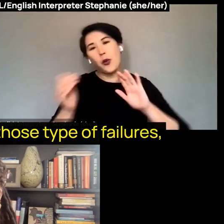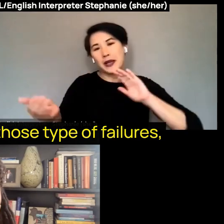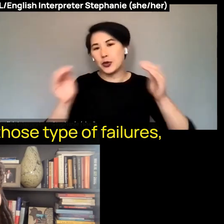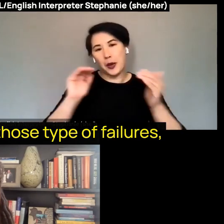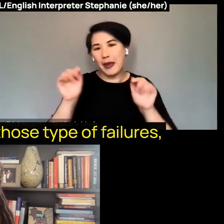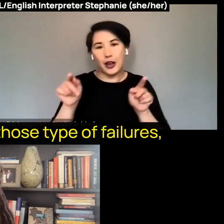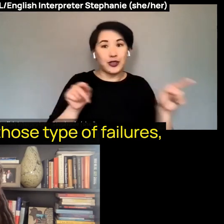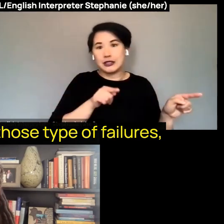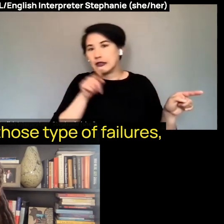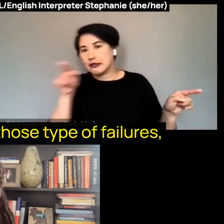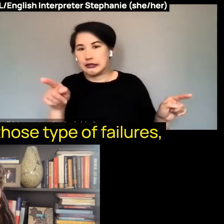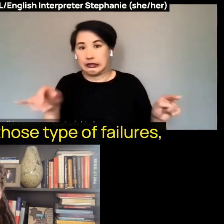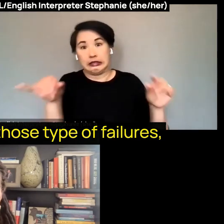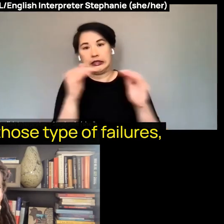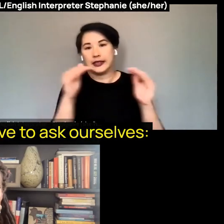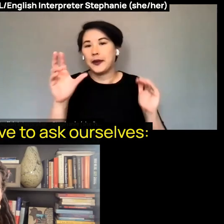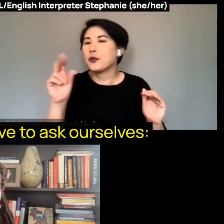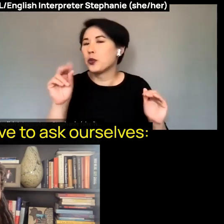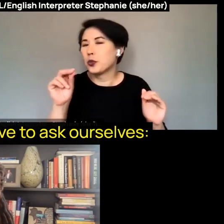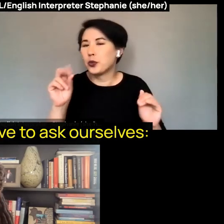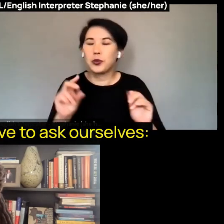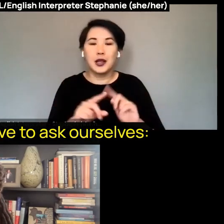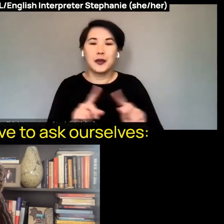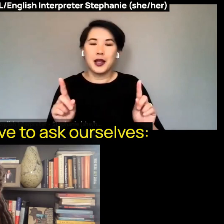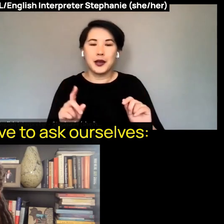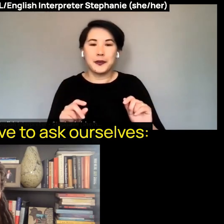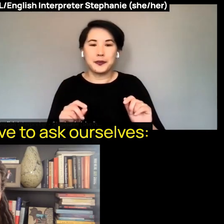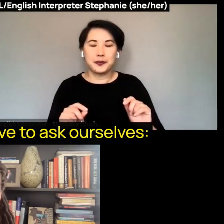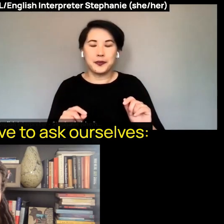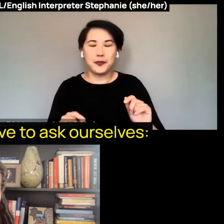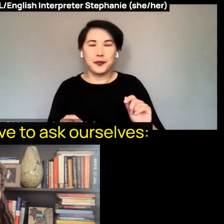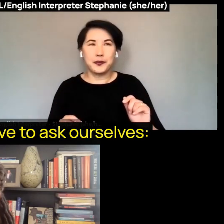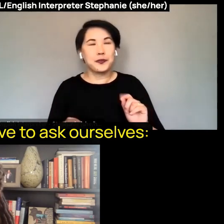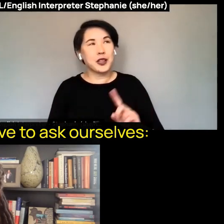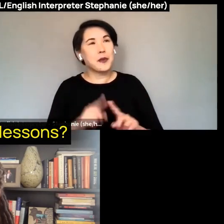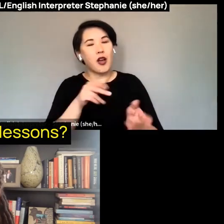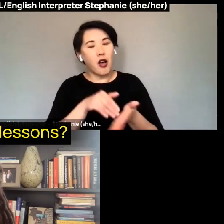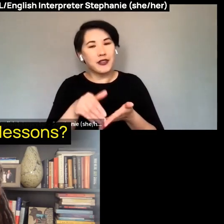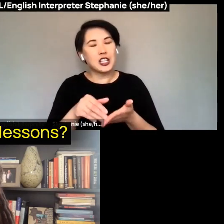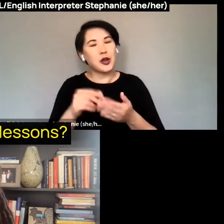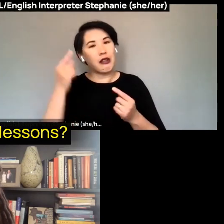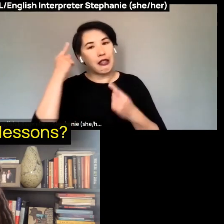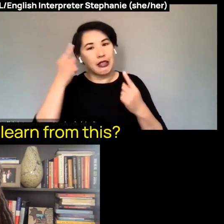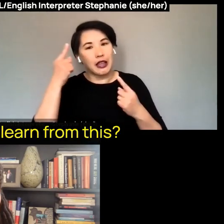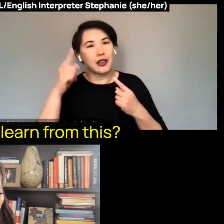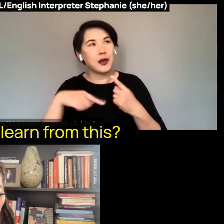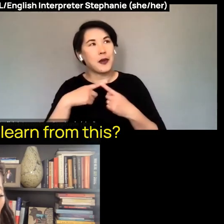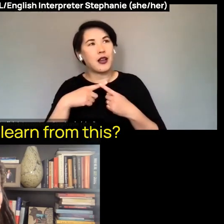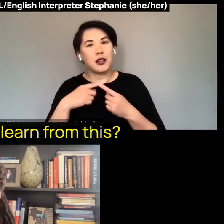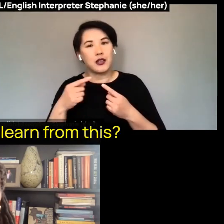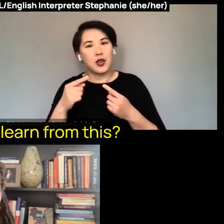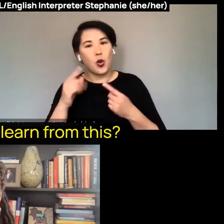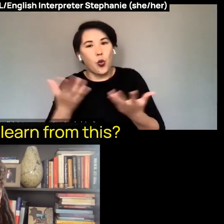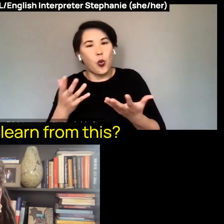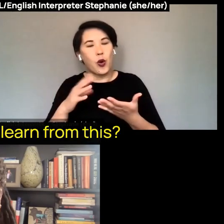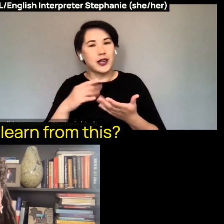those type of failures. But I think often we have to ask ourselves, what are the lessons? You know, what